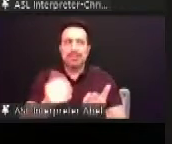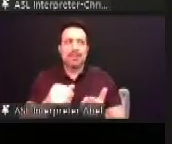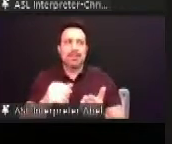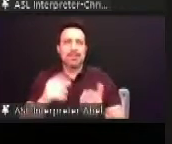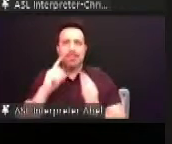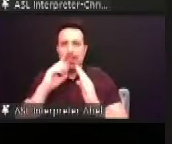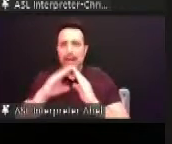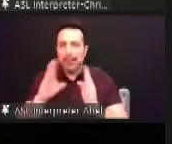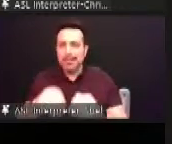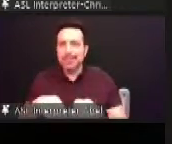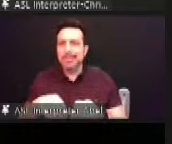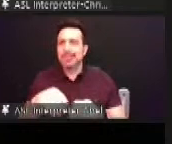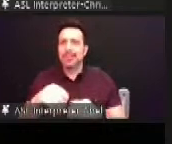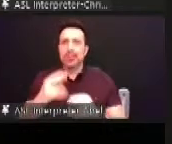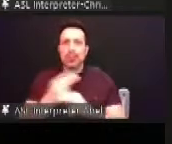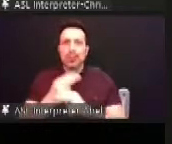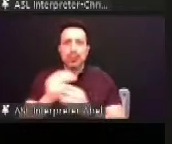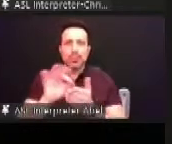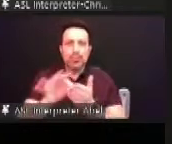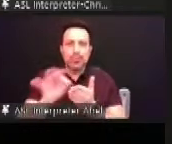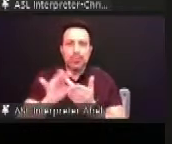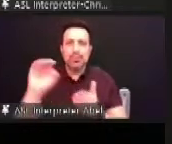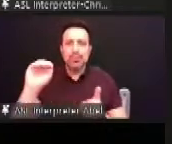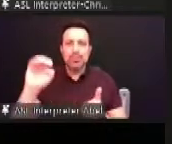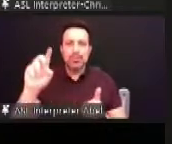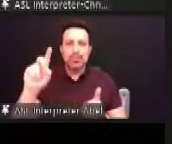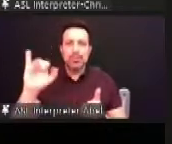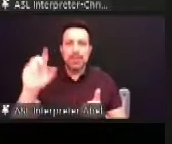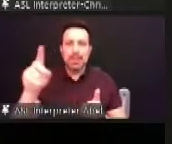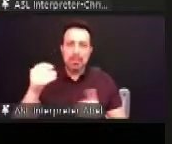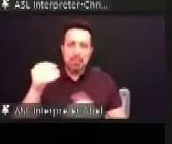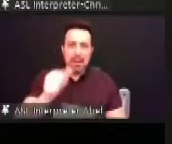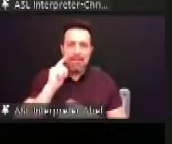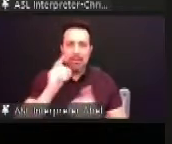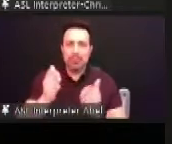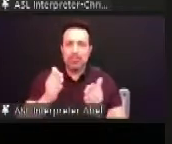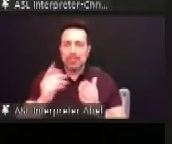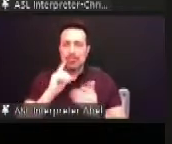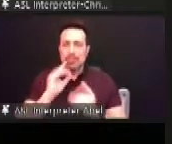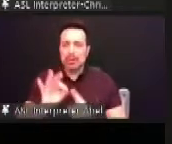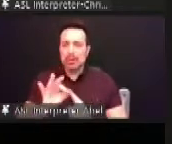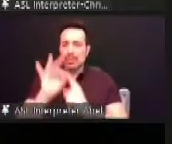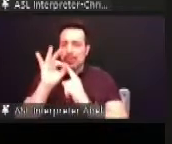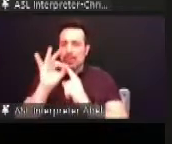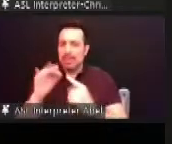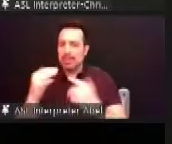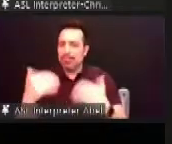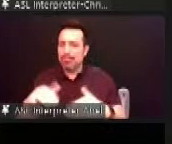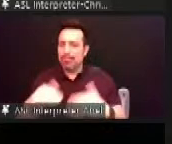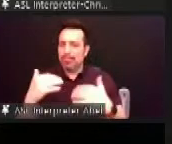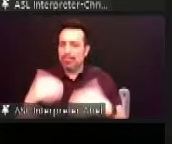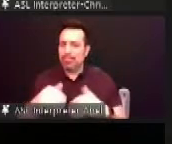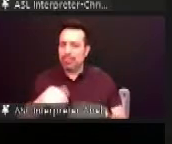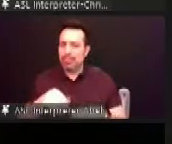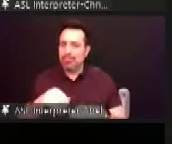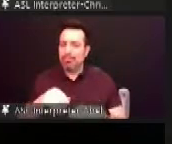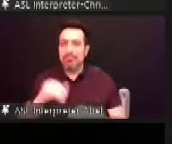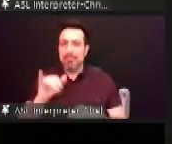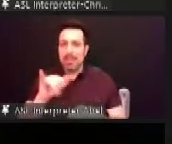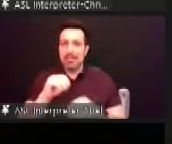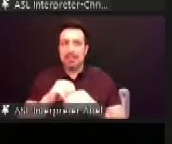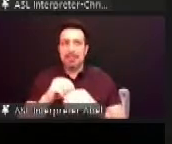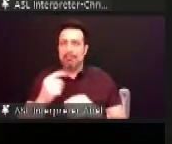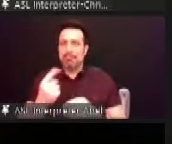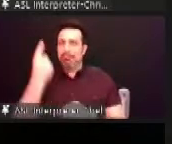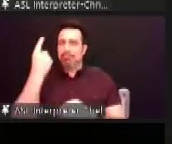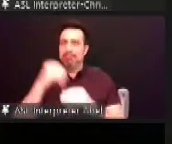Medicaid to be able to pay for the services is so unique and unprecedented in the country. And so we are one of